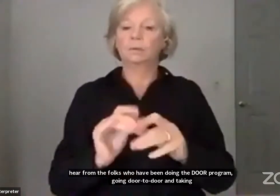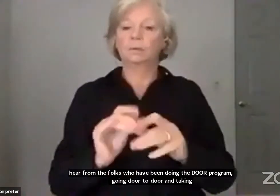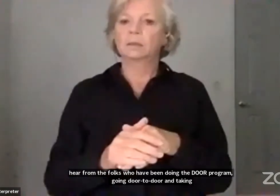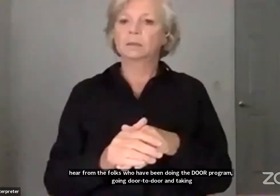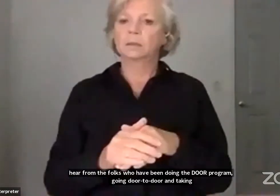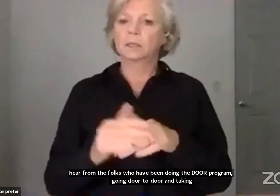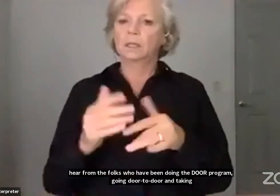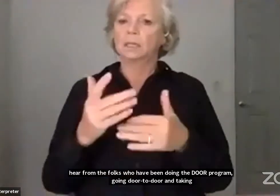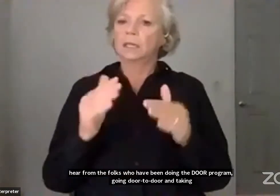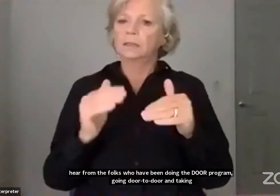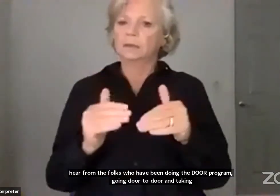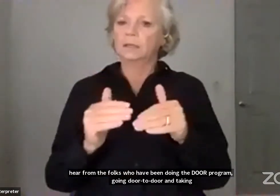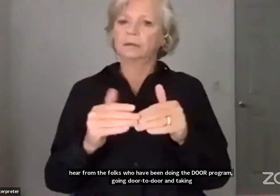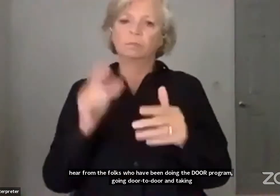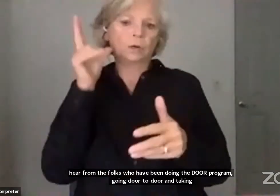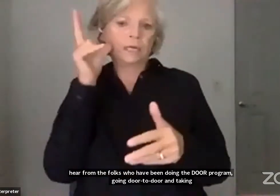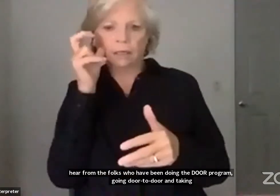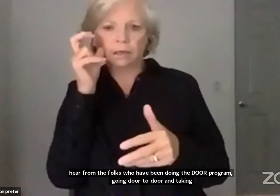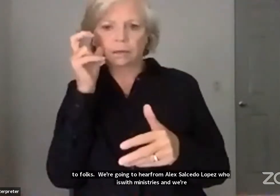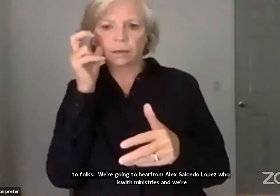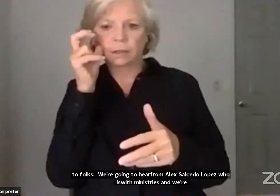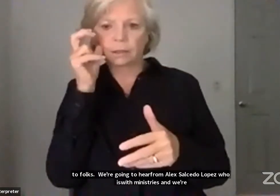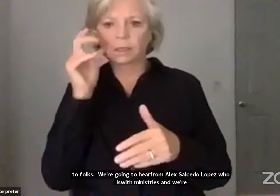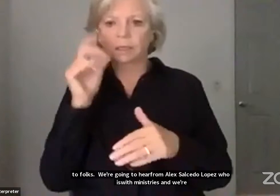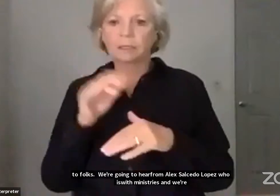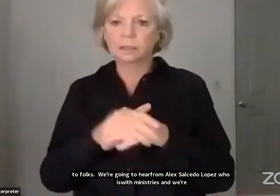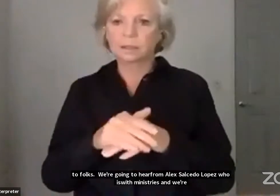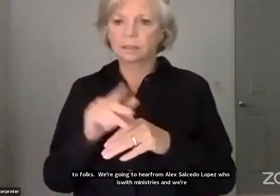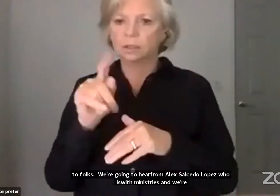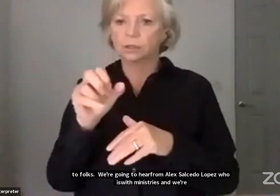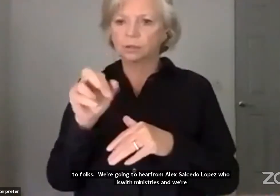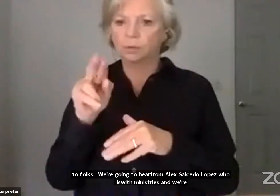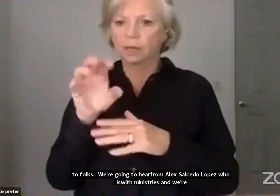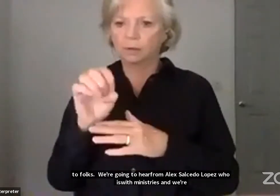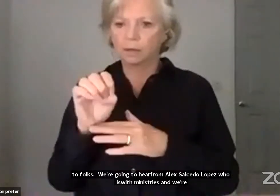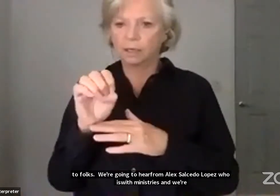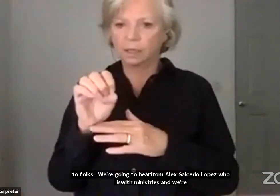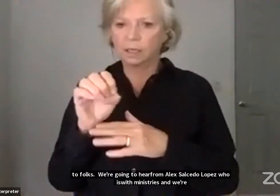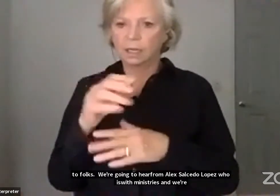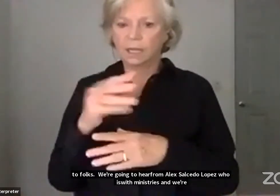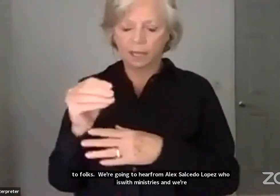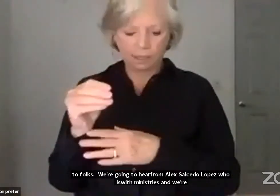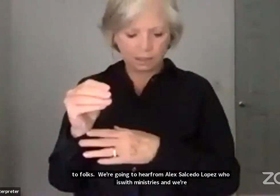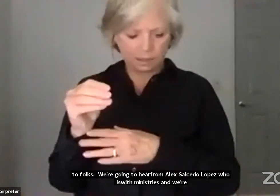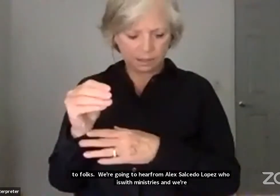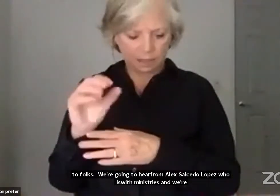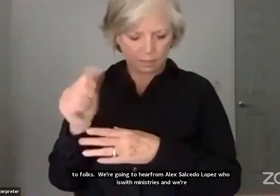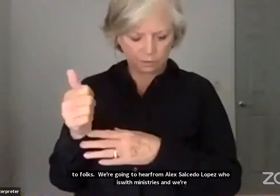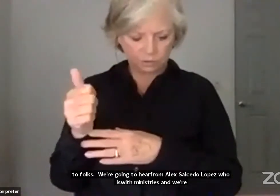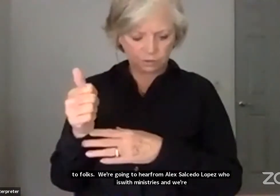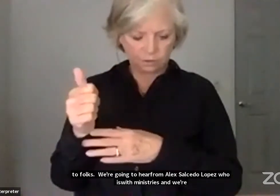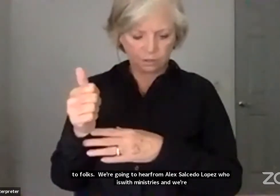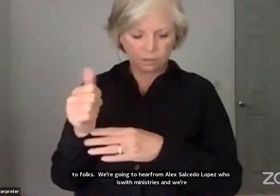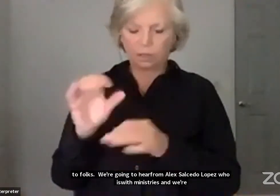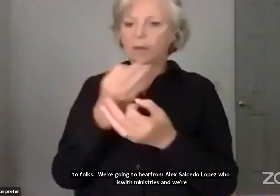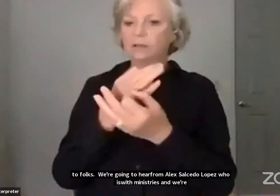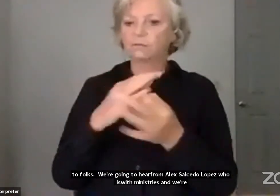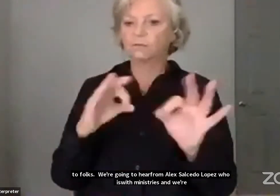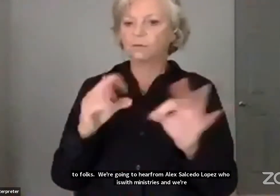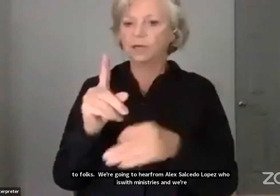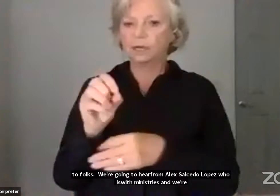going to hear from Mercedes de la Torre, who's with Sugar Freedom Project. Before we hear from them, I just